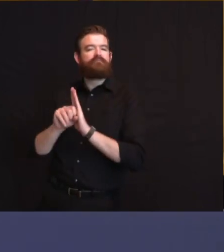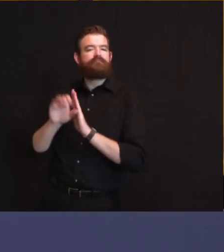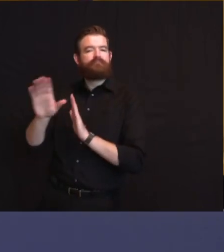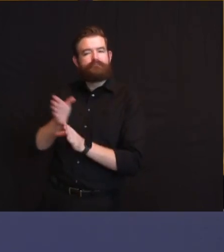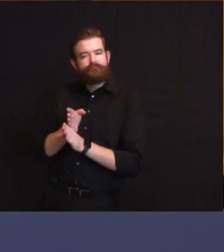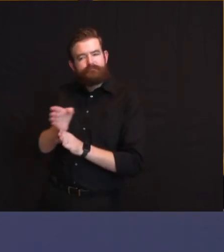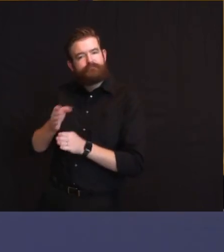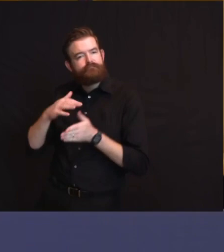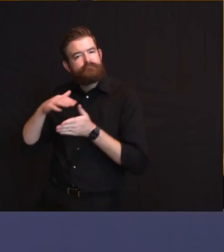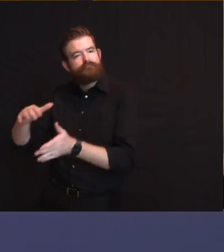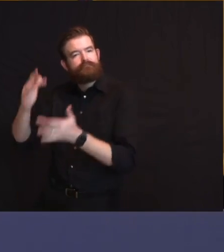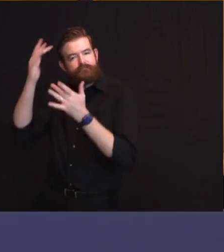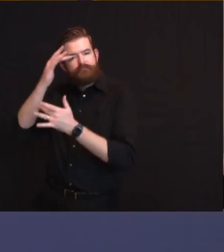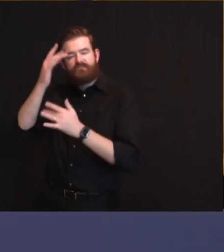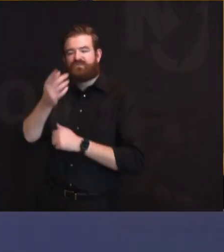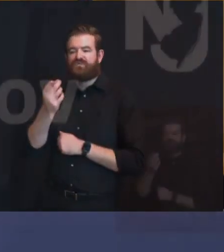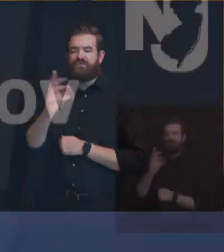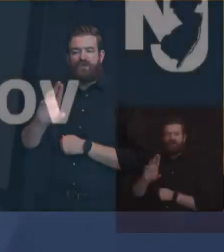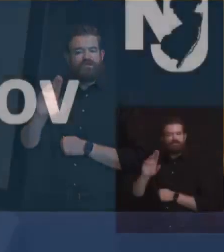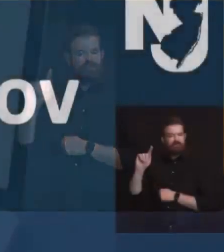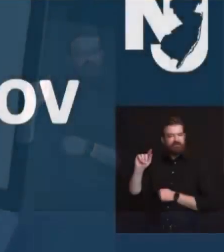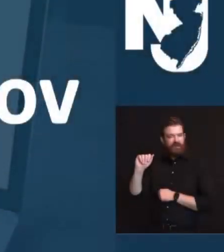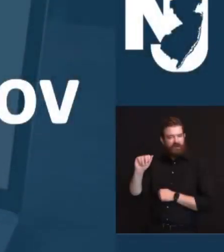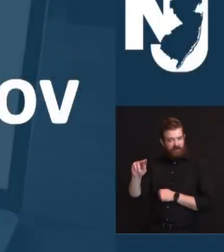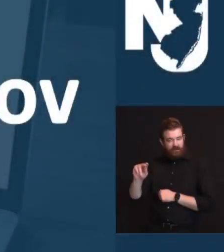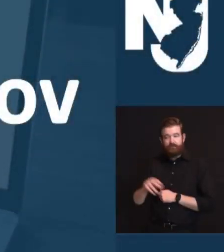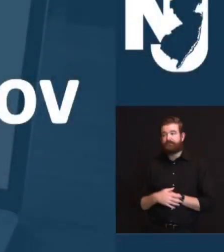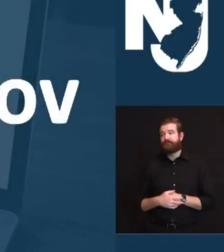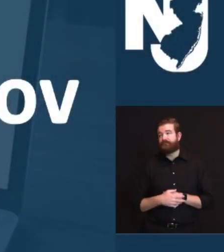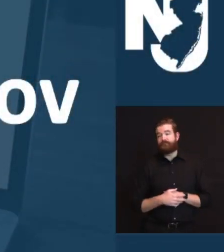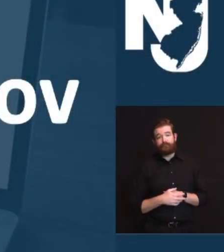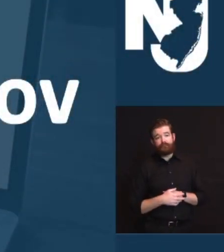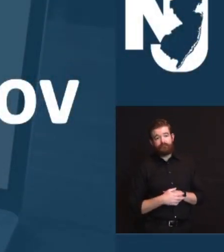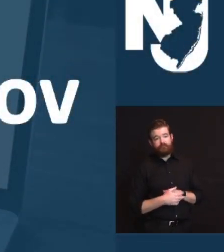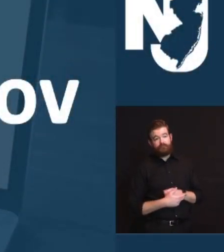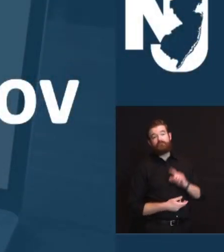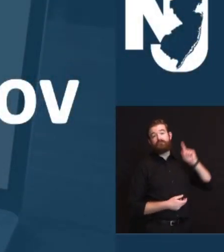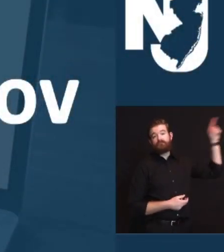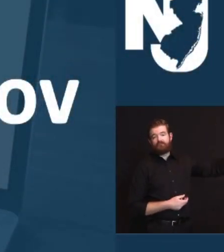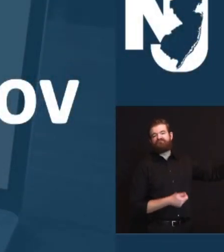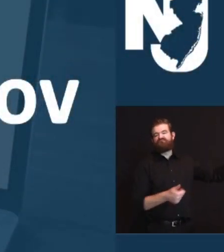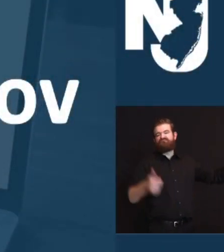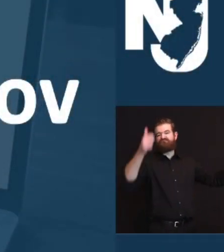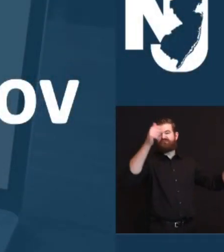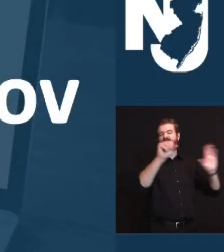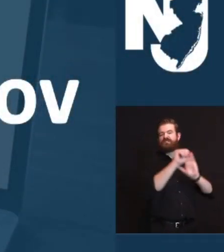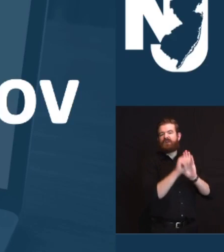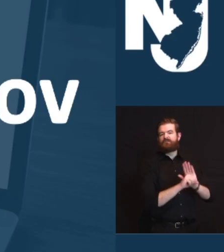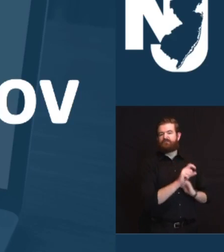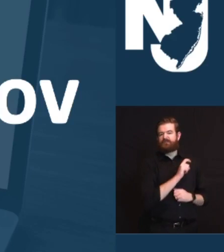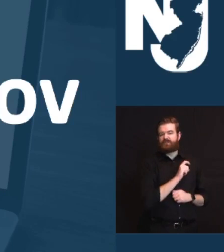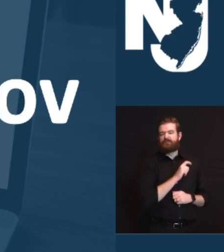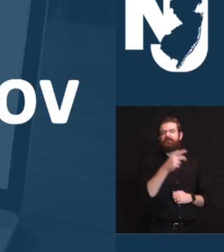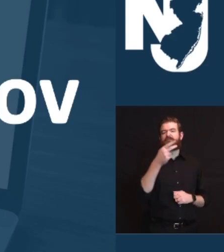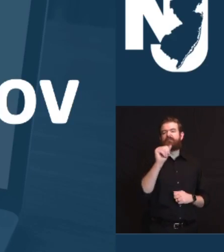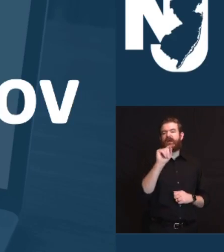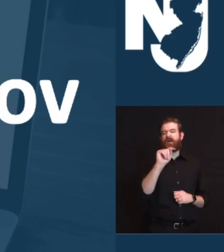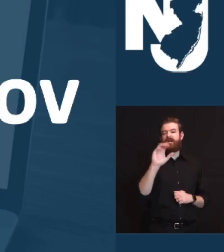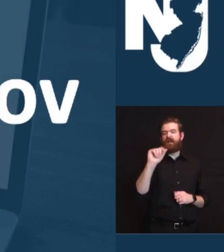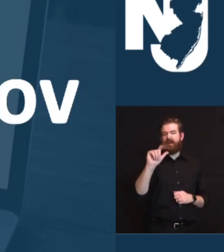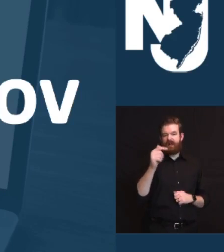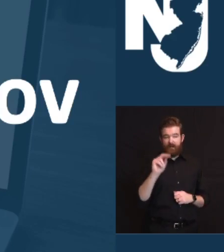being here. To my far left, another guy who needs no introduction, the Superintendent of the State Police, Colonel Pat Callahan. And we are joined